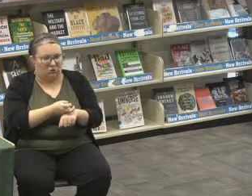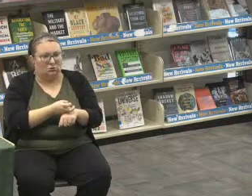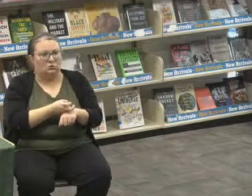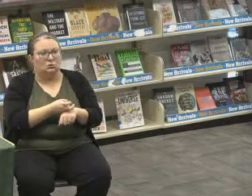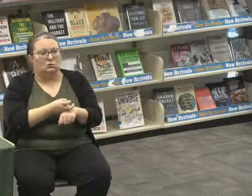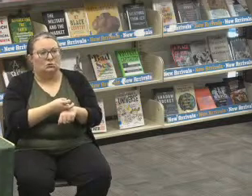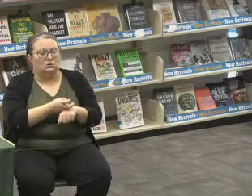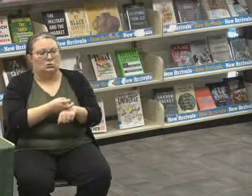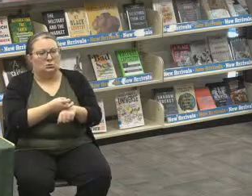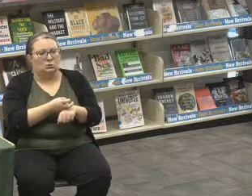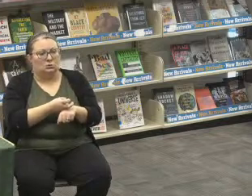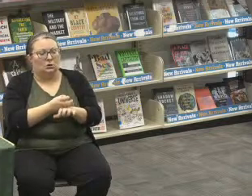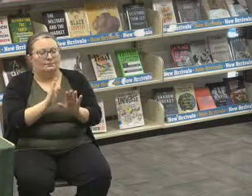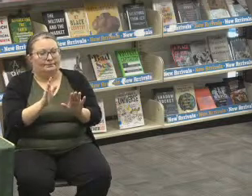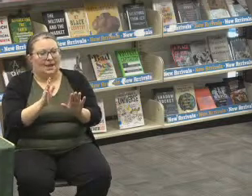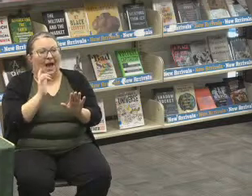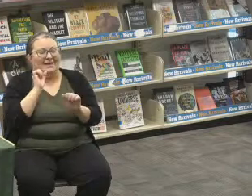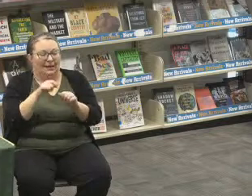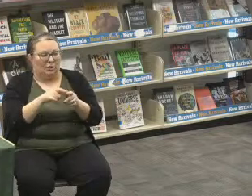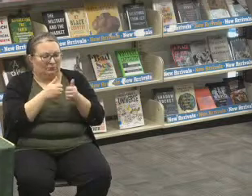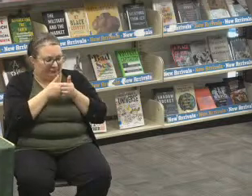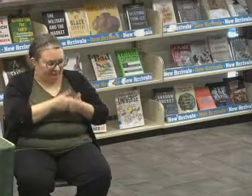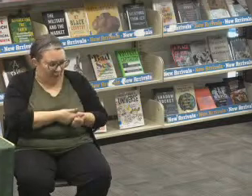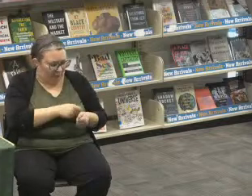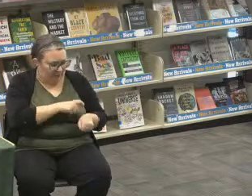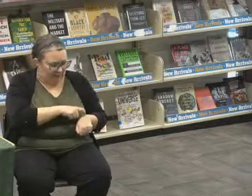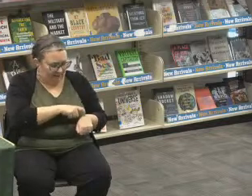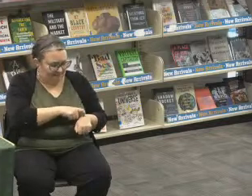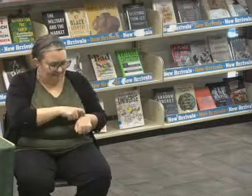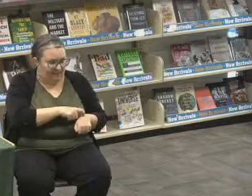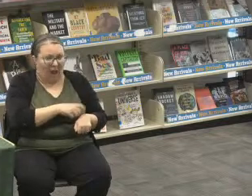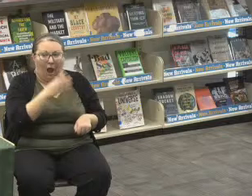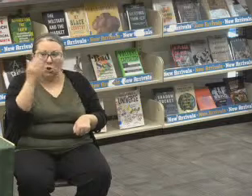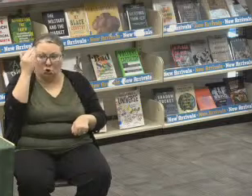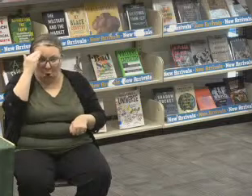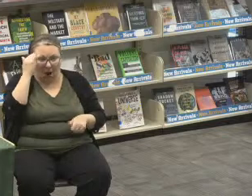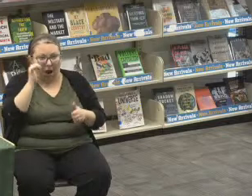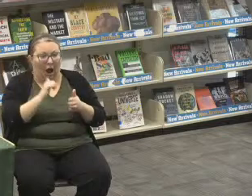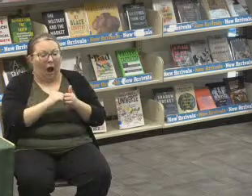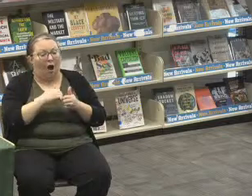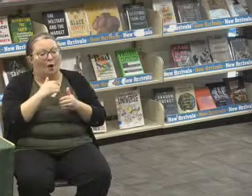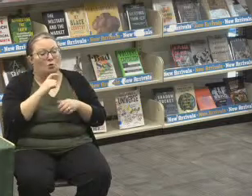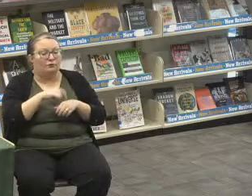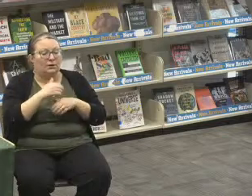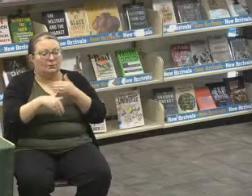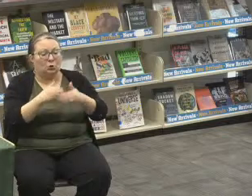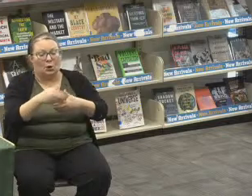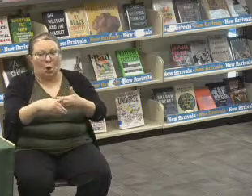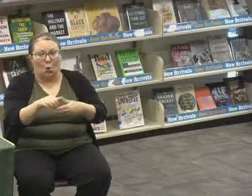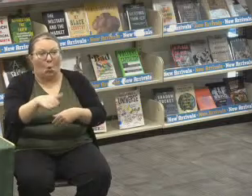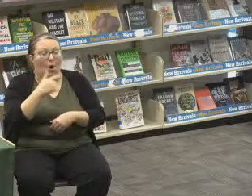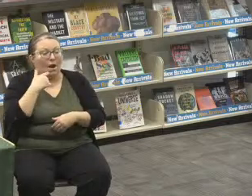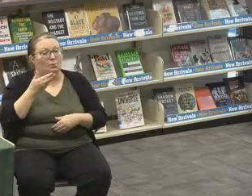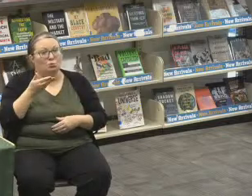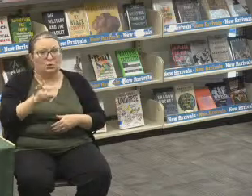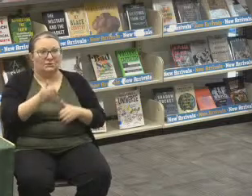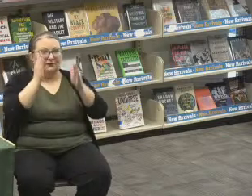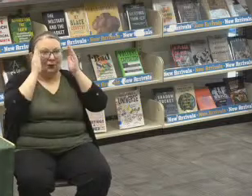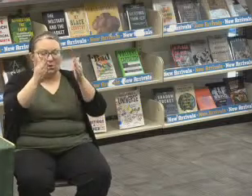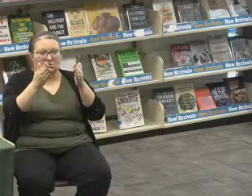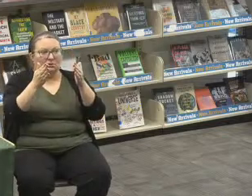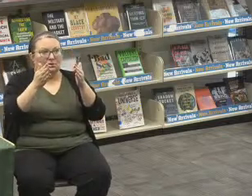to, I can either keep track of time and know how far we are along, or I can be present and